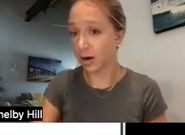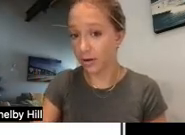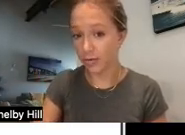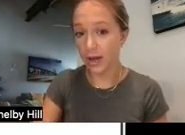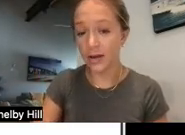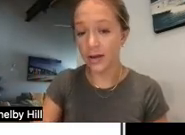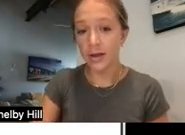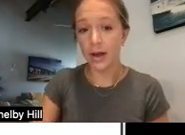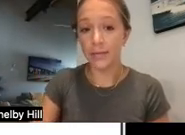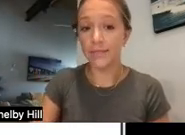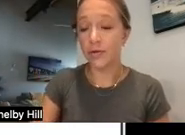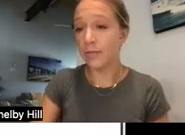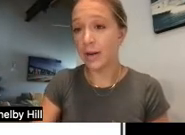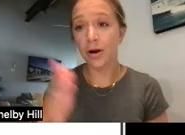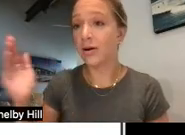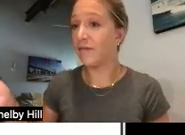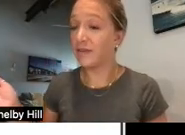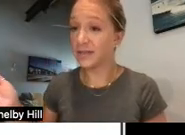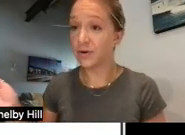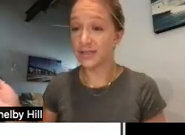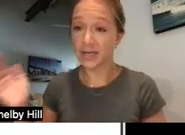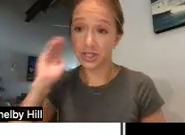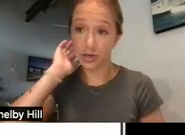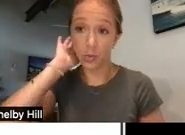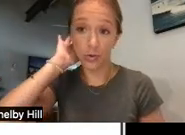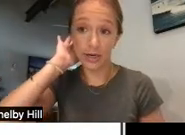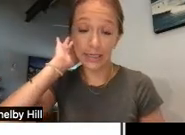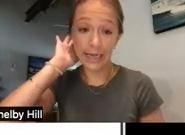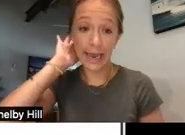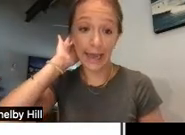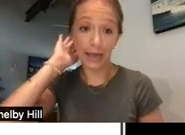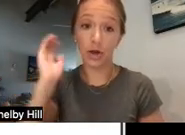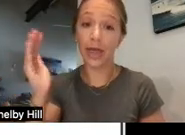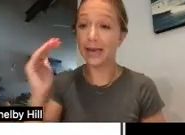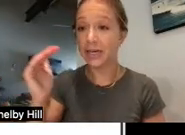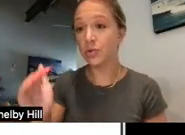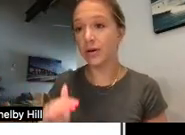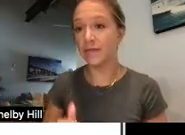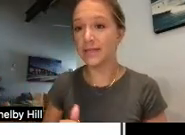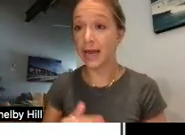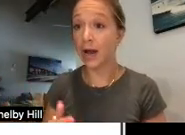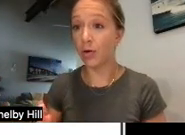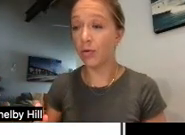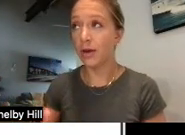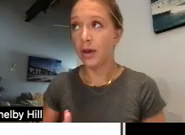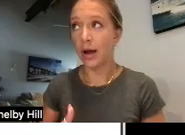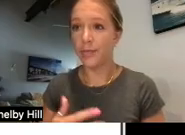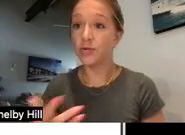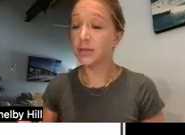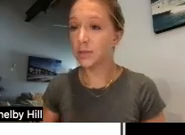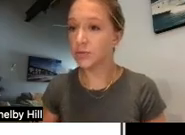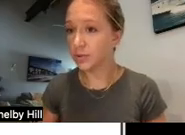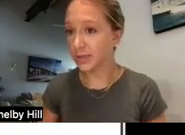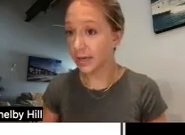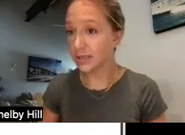sign dysarthria. The remaining part of this presentation would take a look at each one of these and how